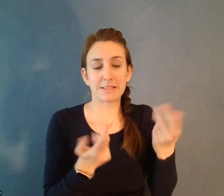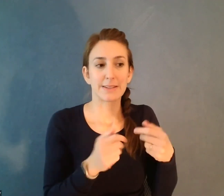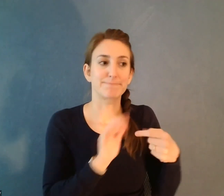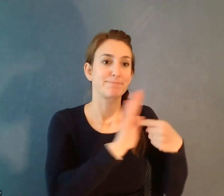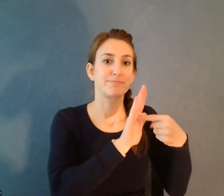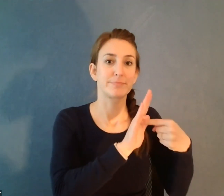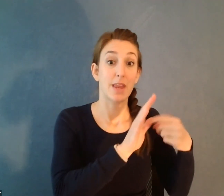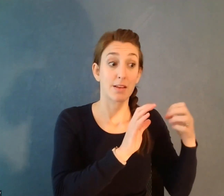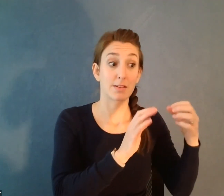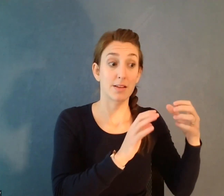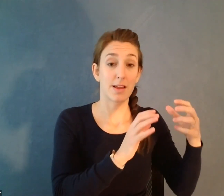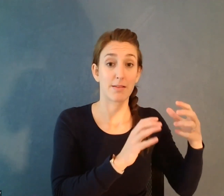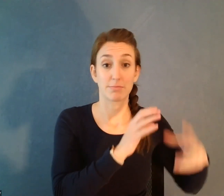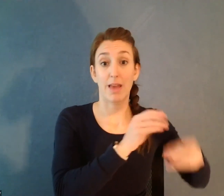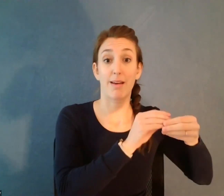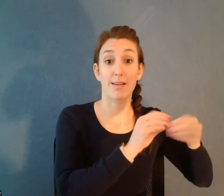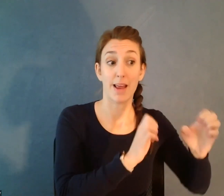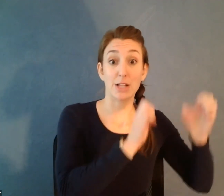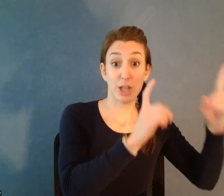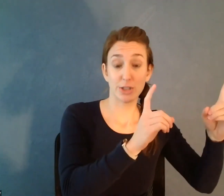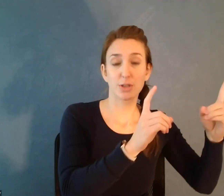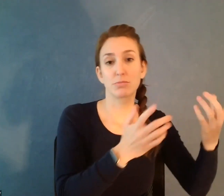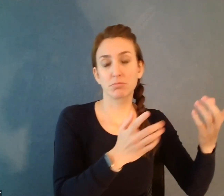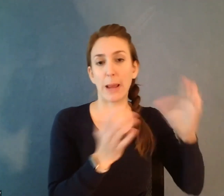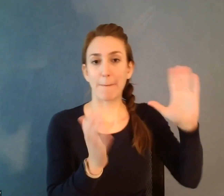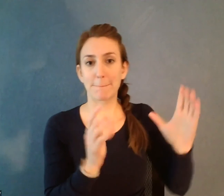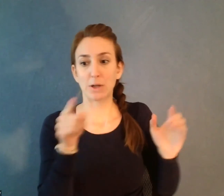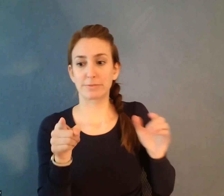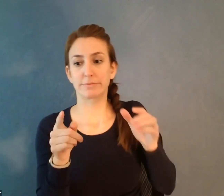have a family, you know, they would have to provide for their family. And, you know,